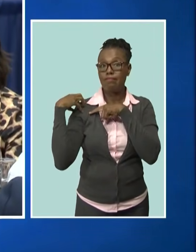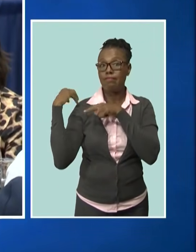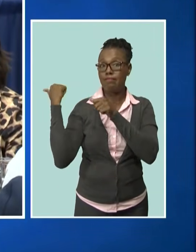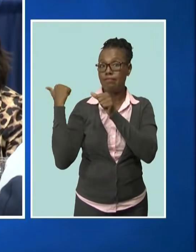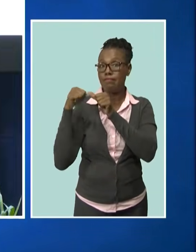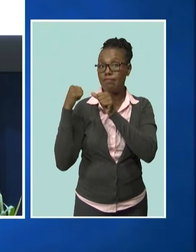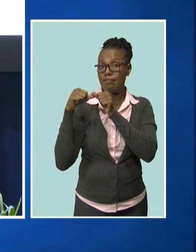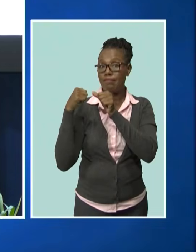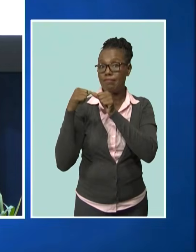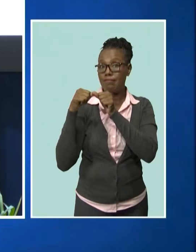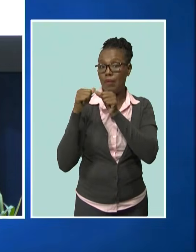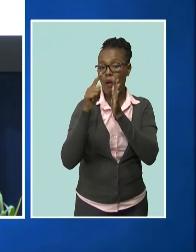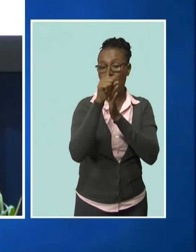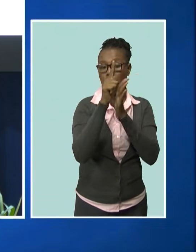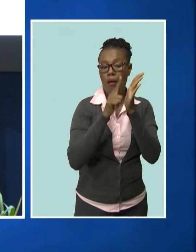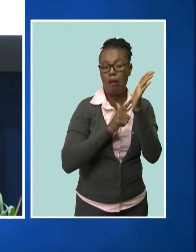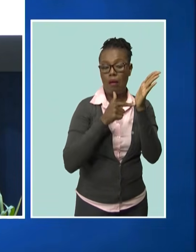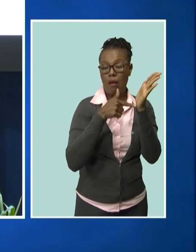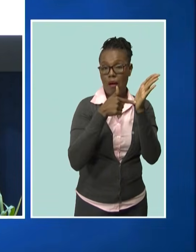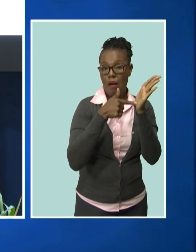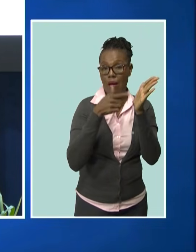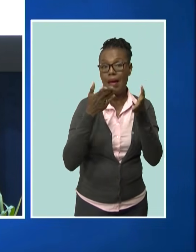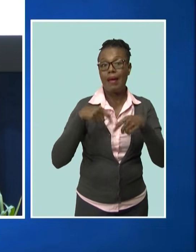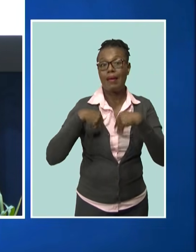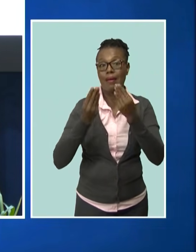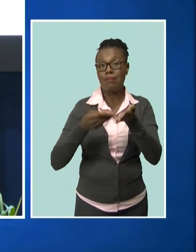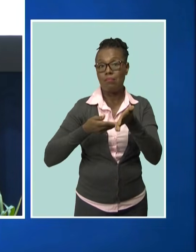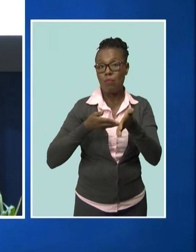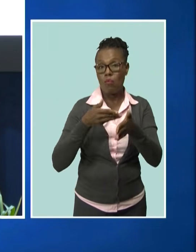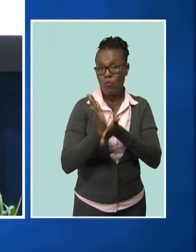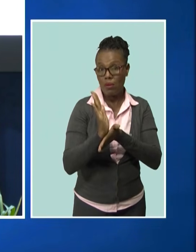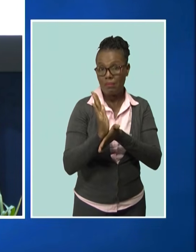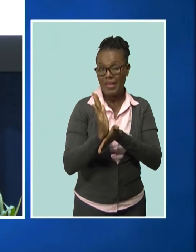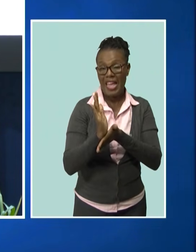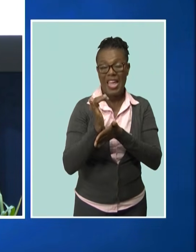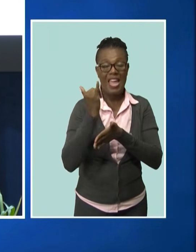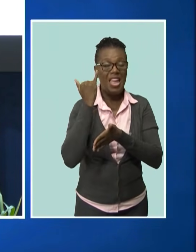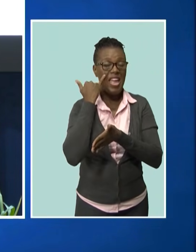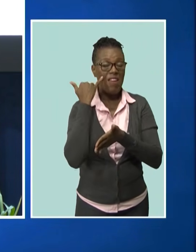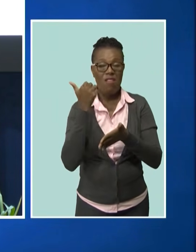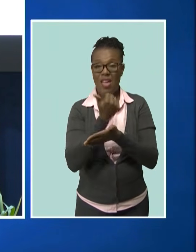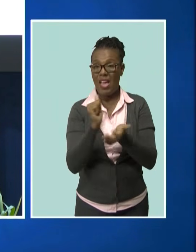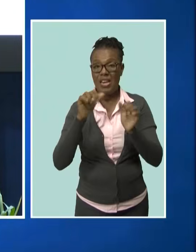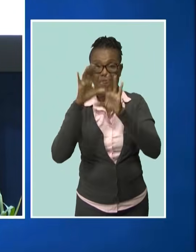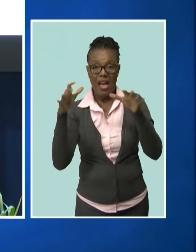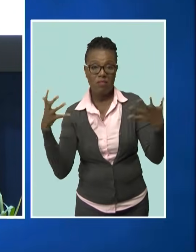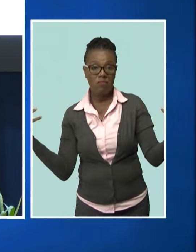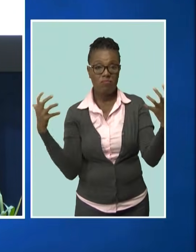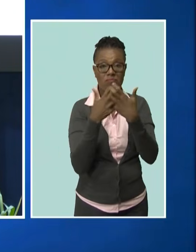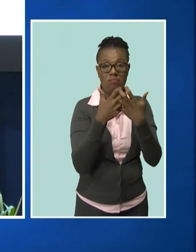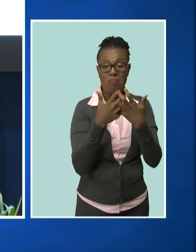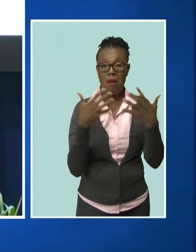remember, the legislation gives rights, and if there are any breaches, this would be the consequence. You